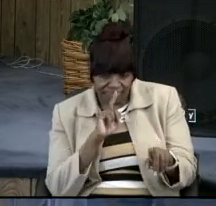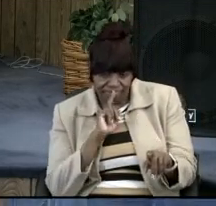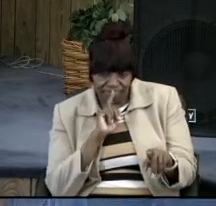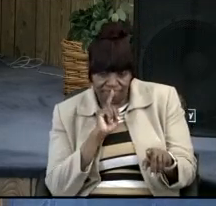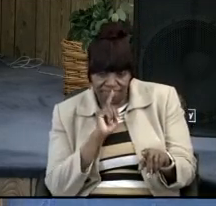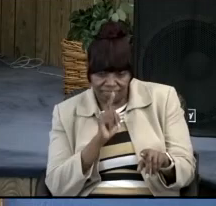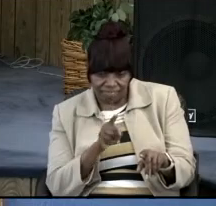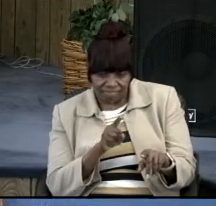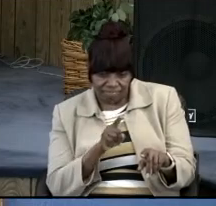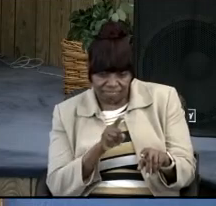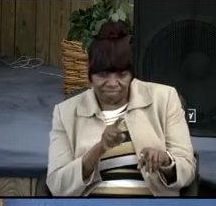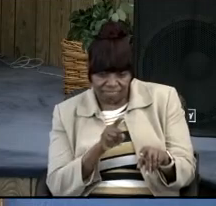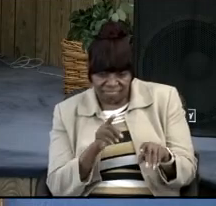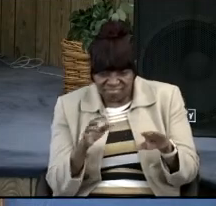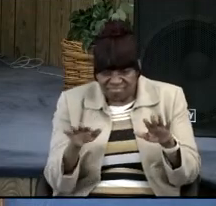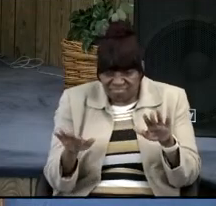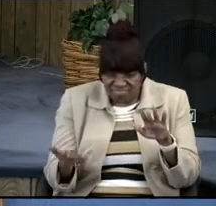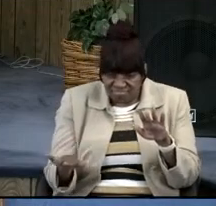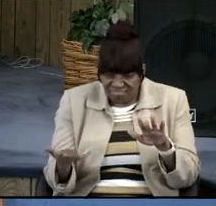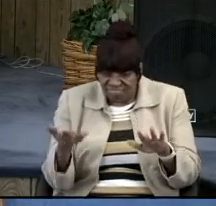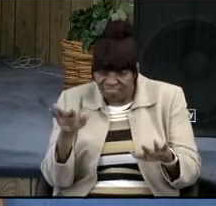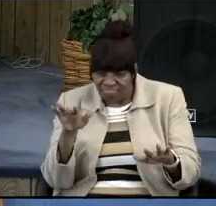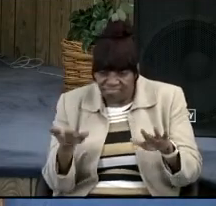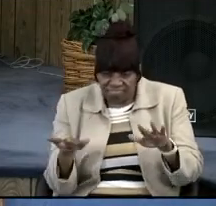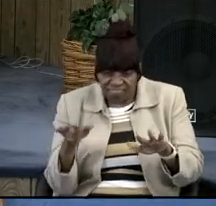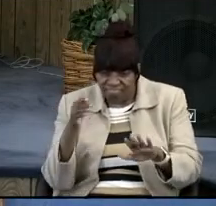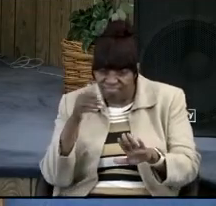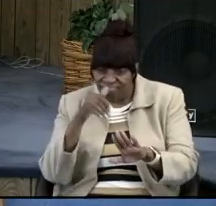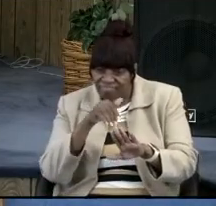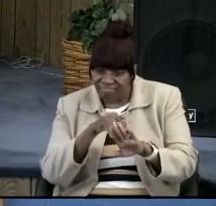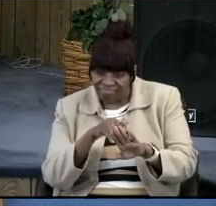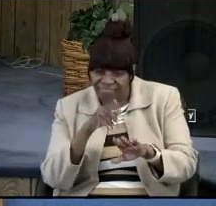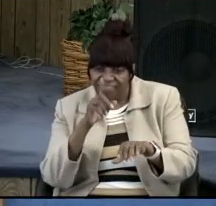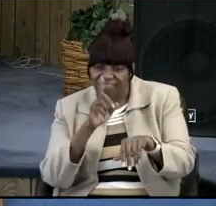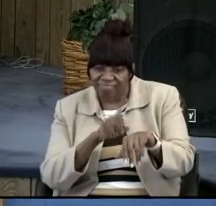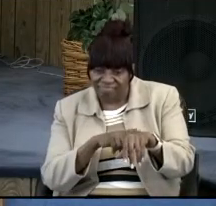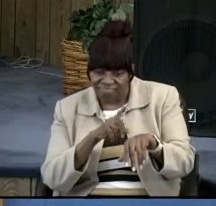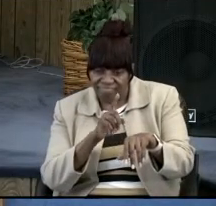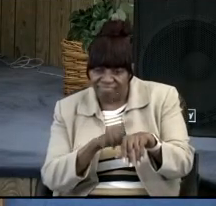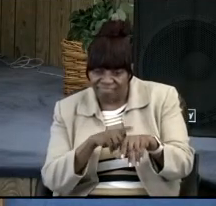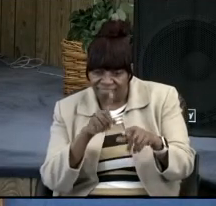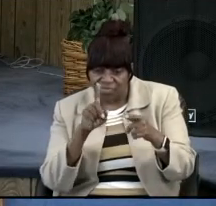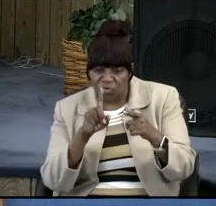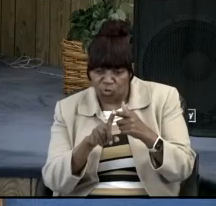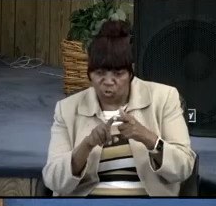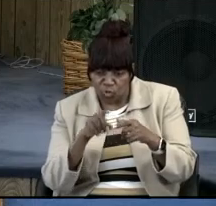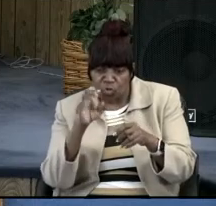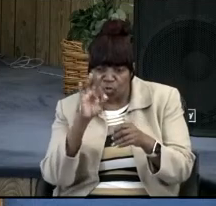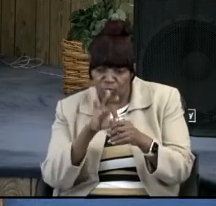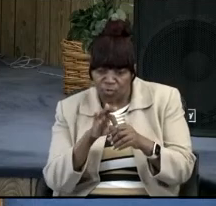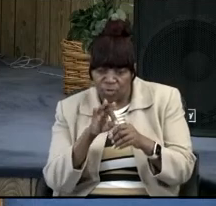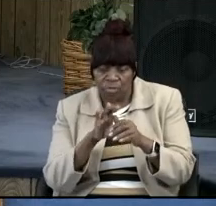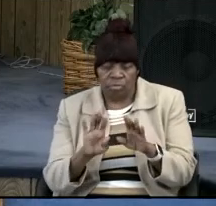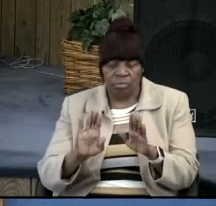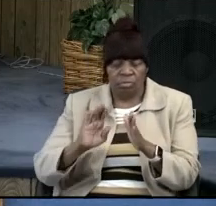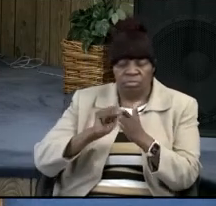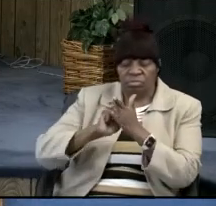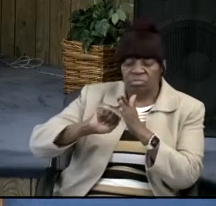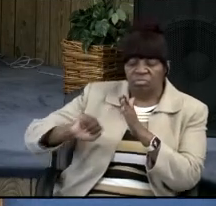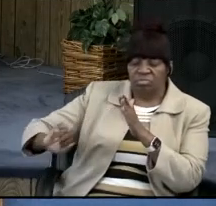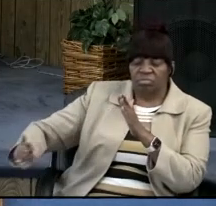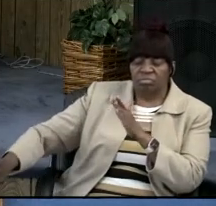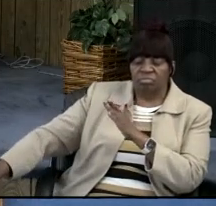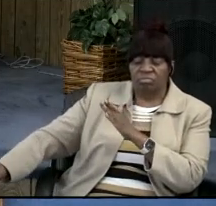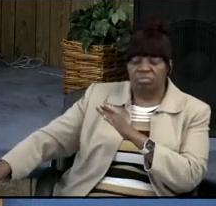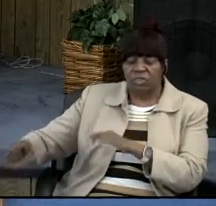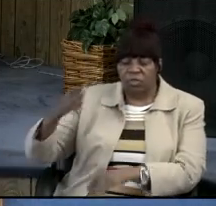now. Oh, we Super Bowl at the dinner table when it's time to vote and say, get them up out of here for their